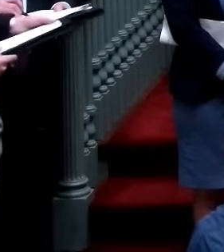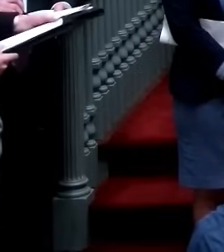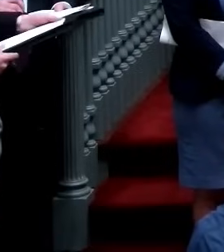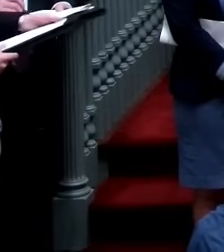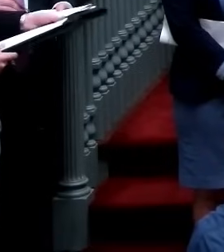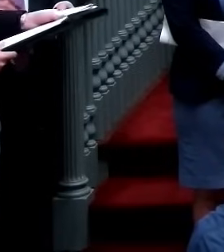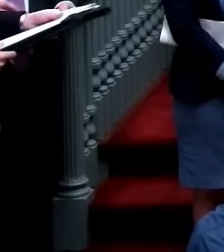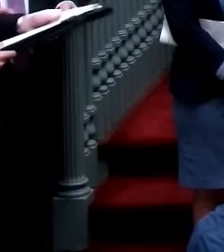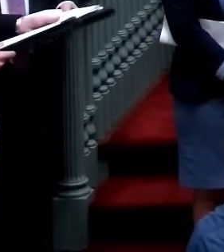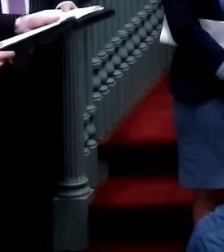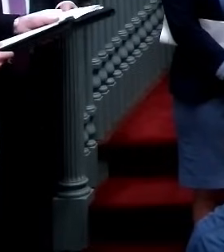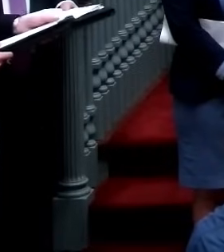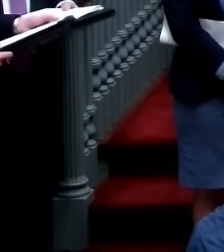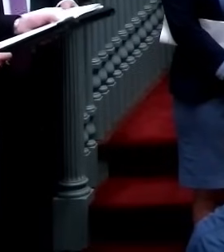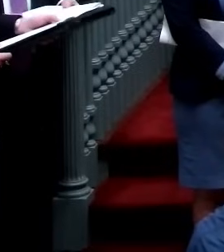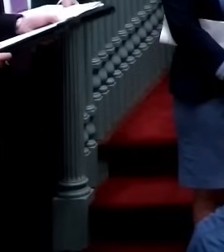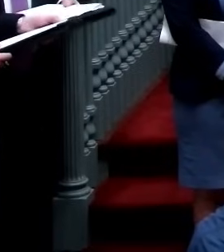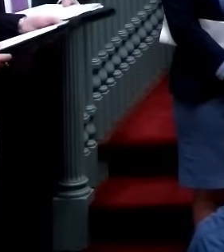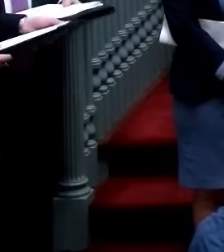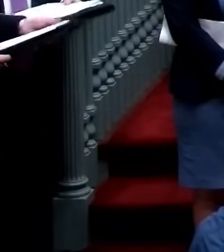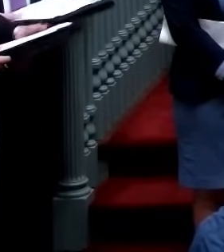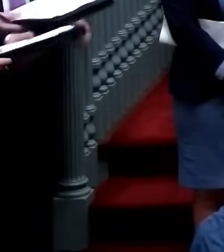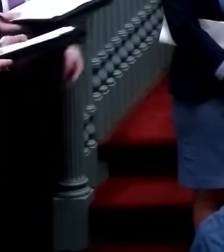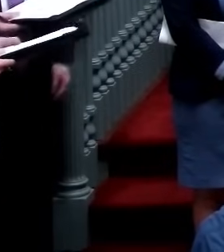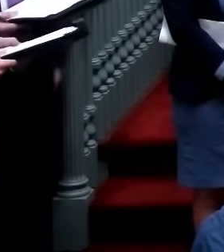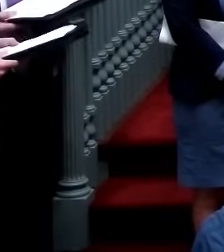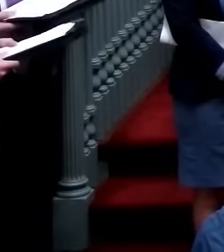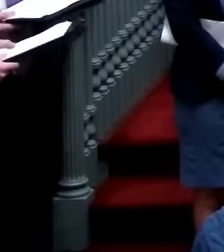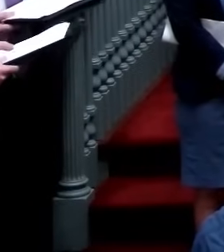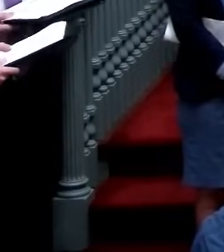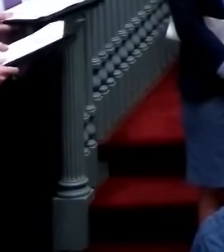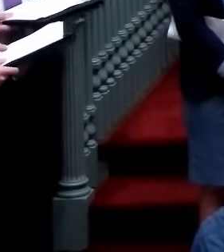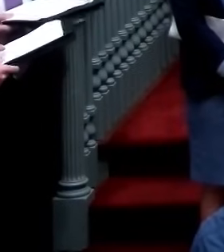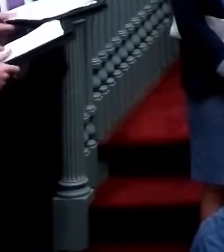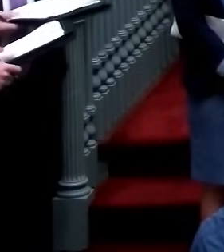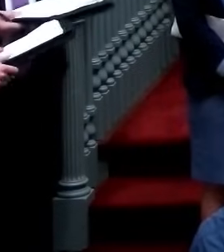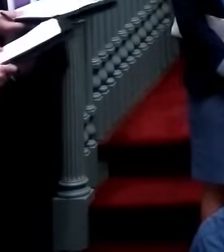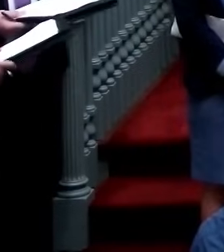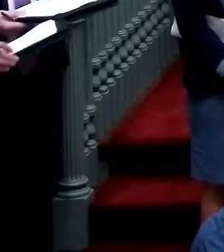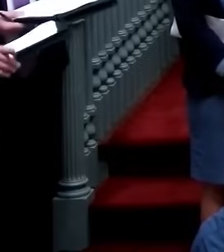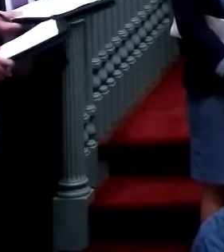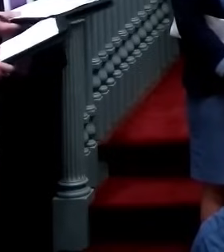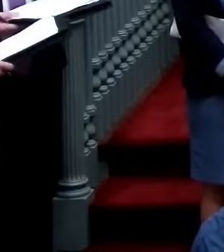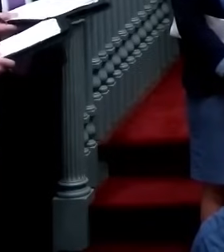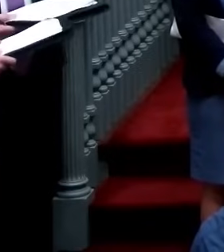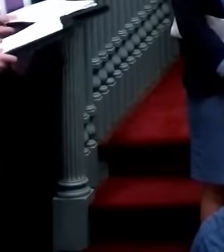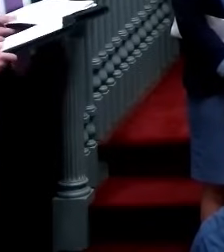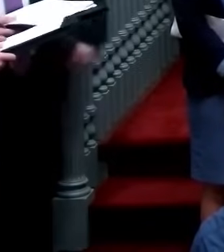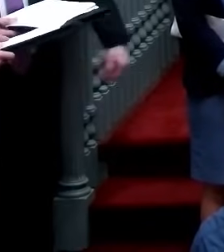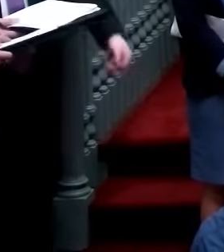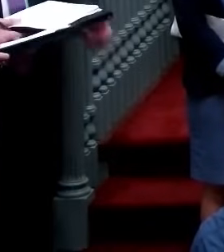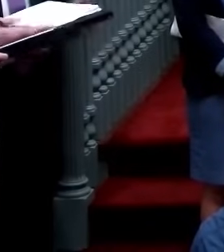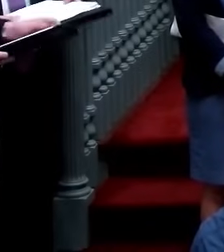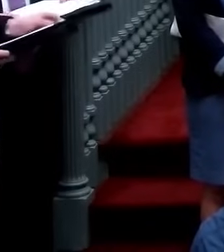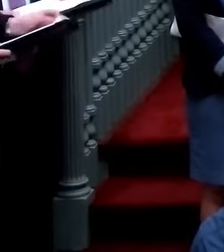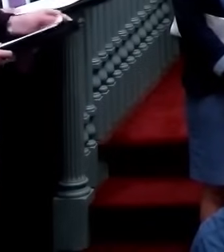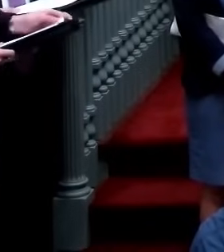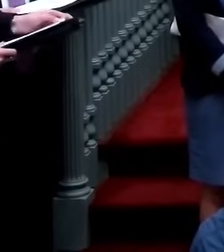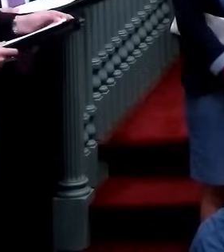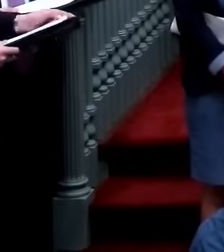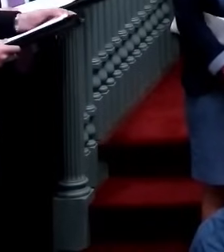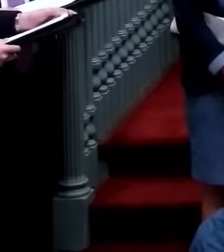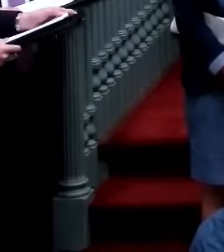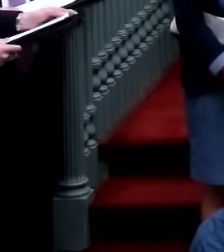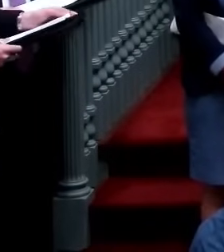we're going to pick Senator Richardson, and then also Representative Romer. Where is she? Where is she? In the back. There you are. And